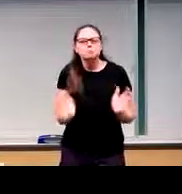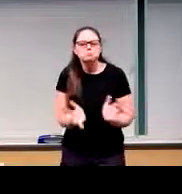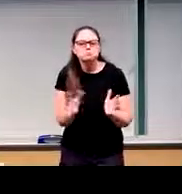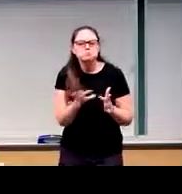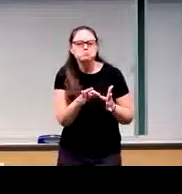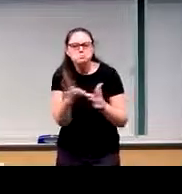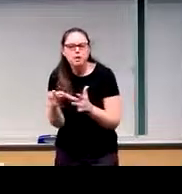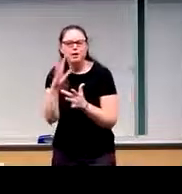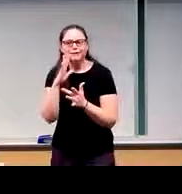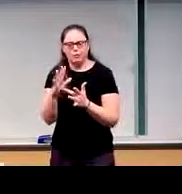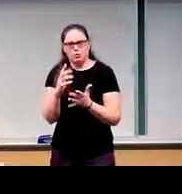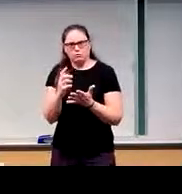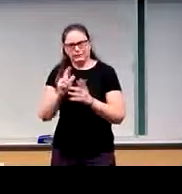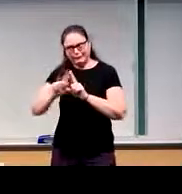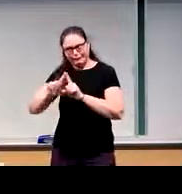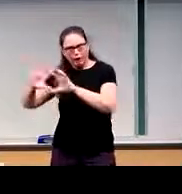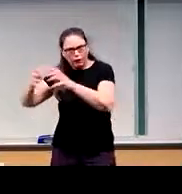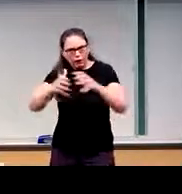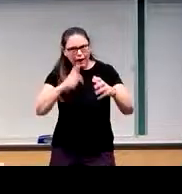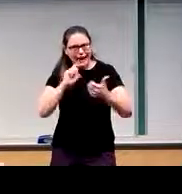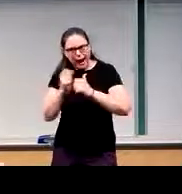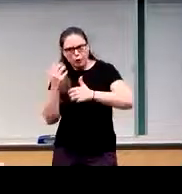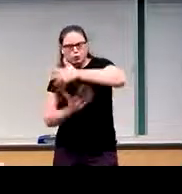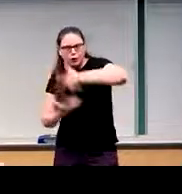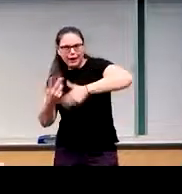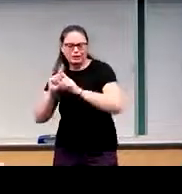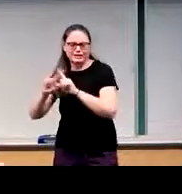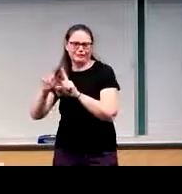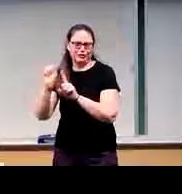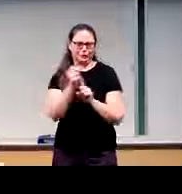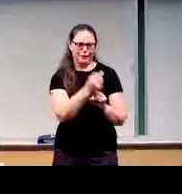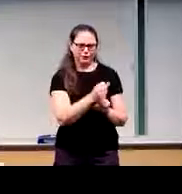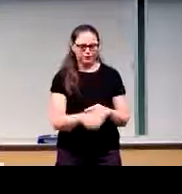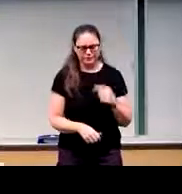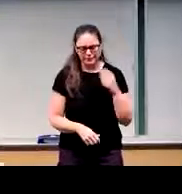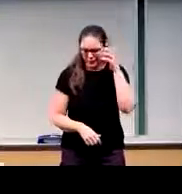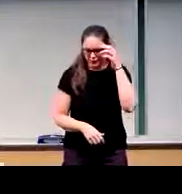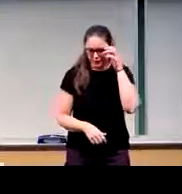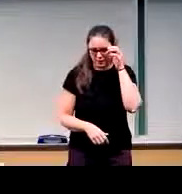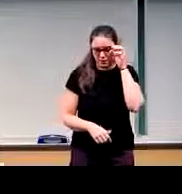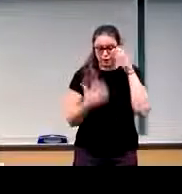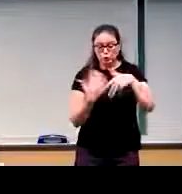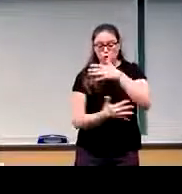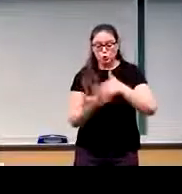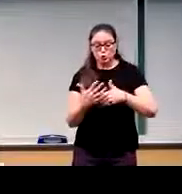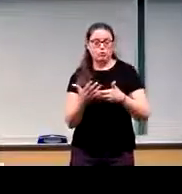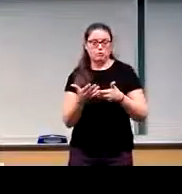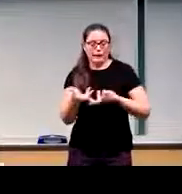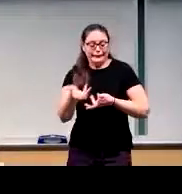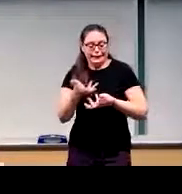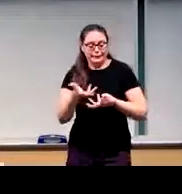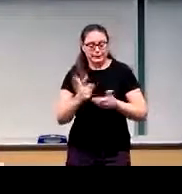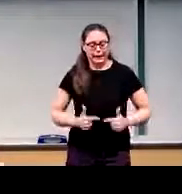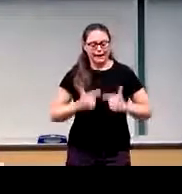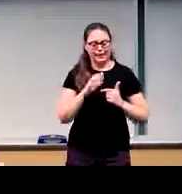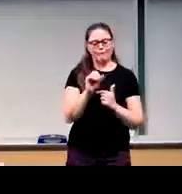various different domains of social experience. So social engagement life course trajectories show that